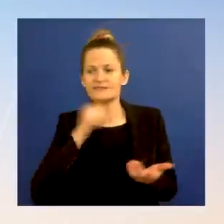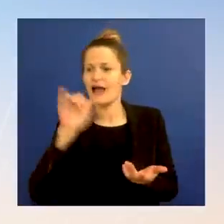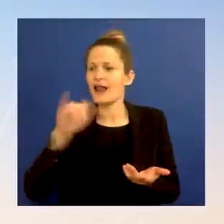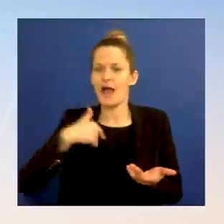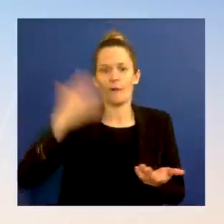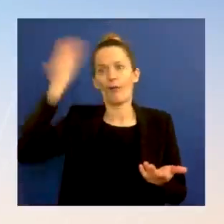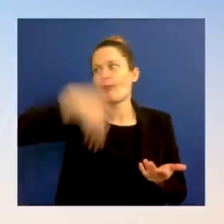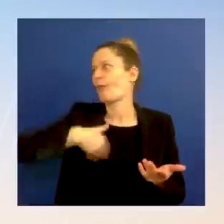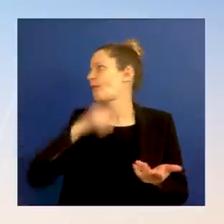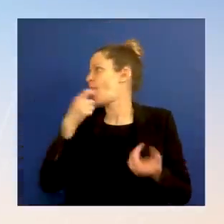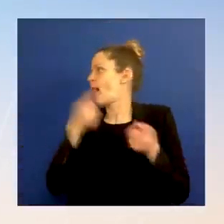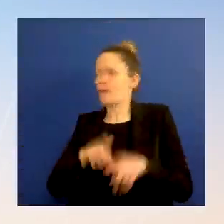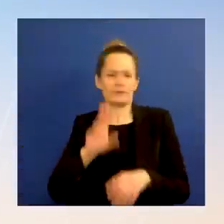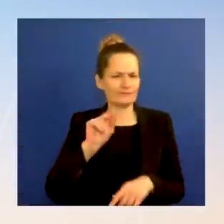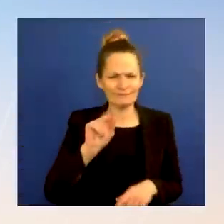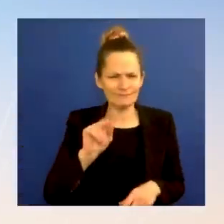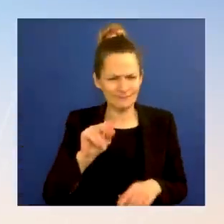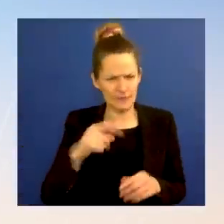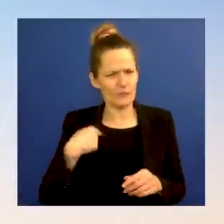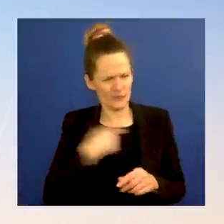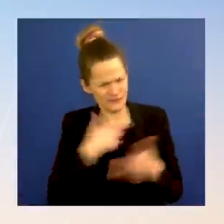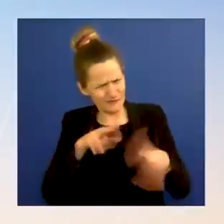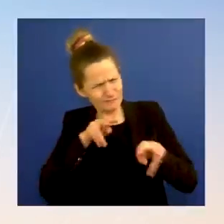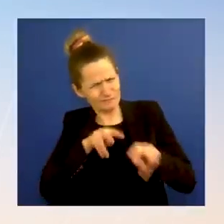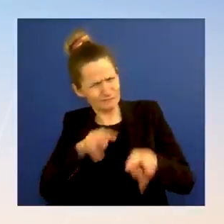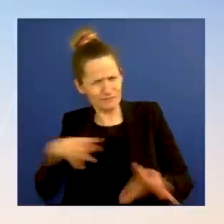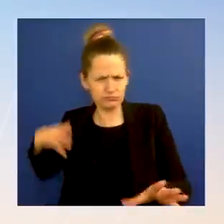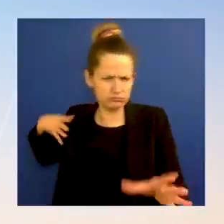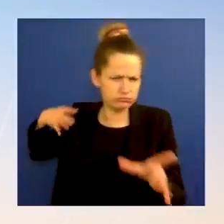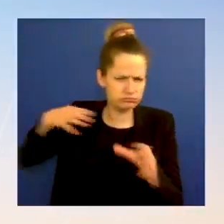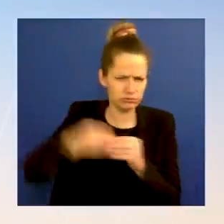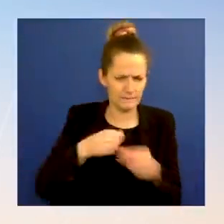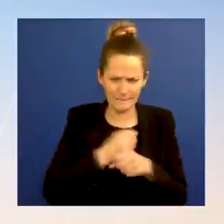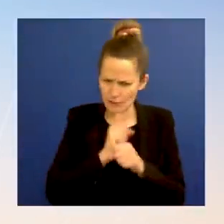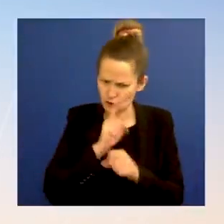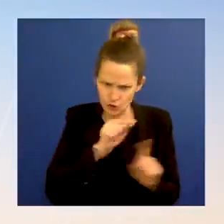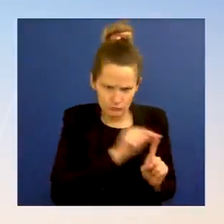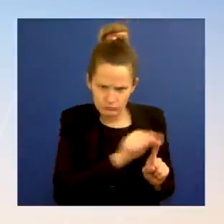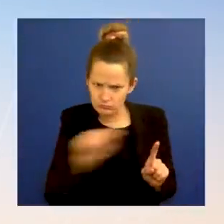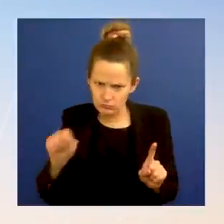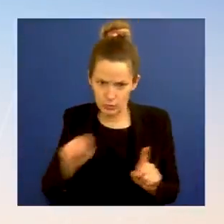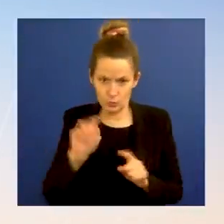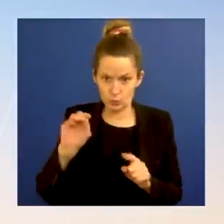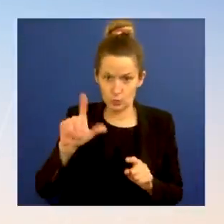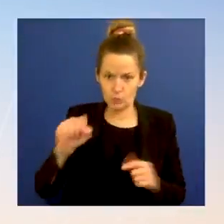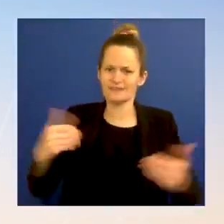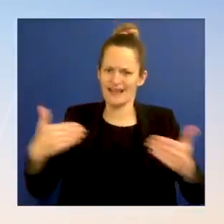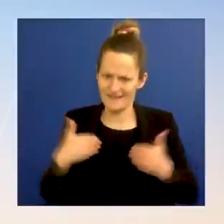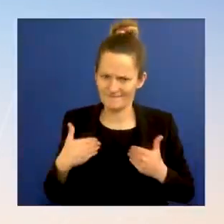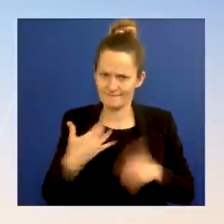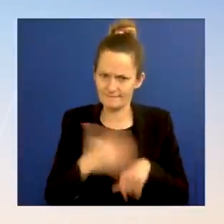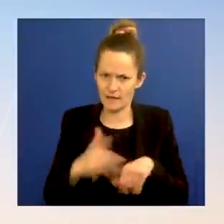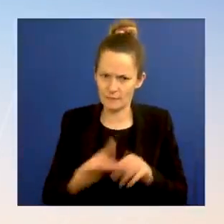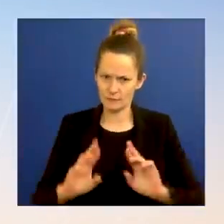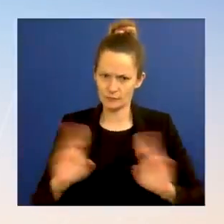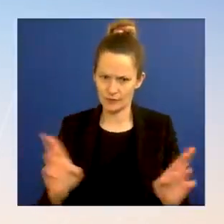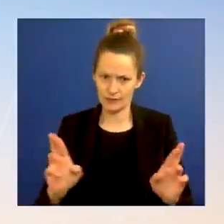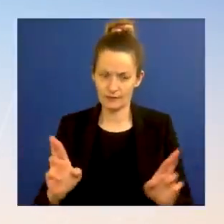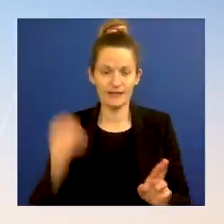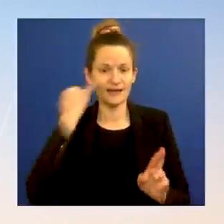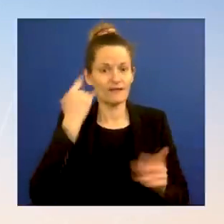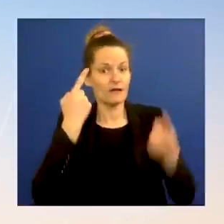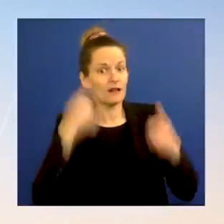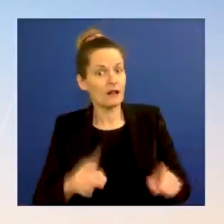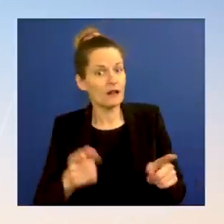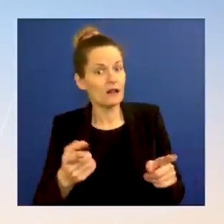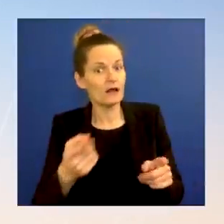widespread availability. And I would note that we did that while we had the rise of two variants that weren't even planned for, of course. Well, they were planned